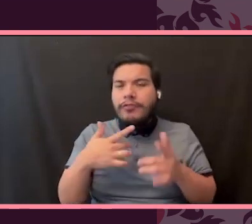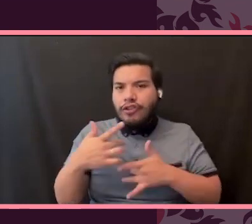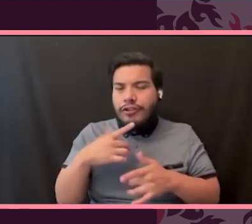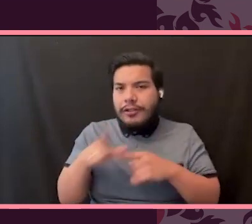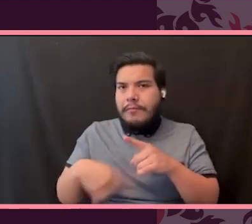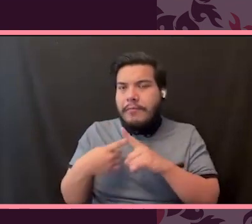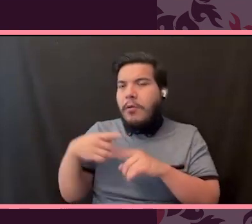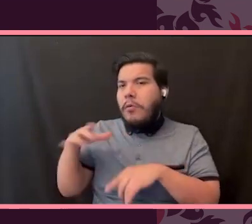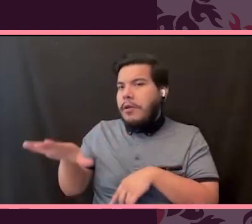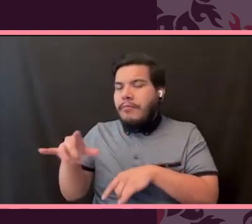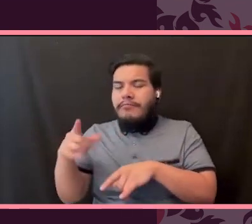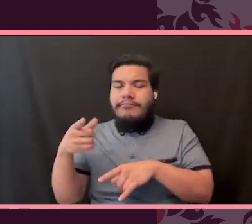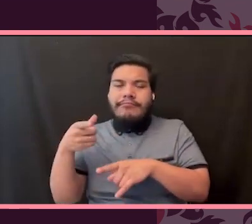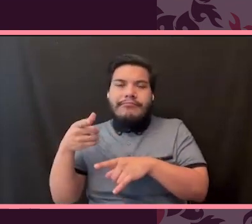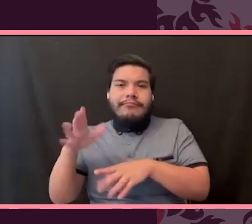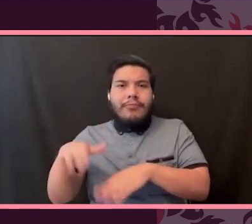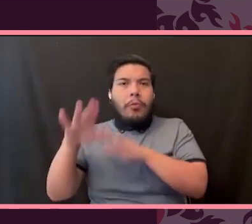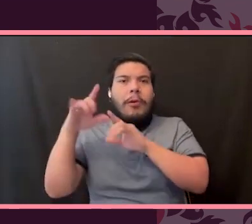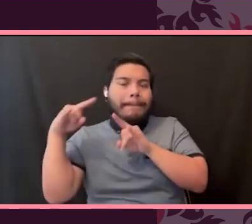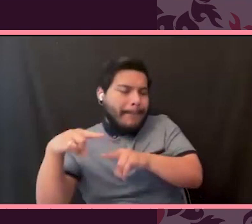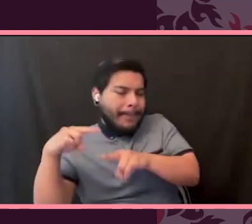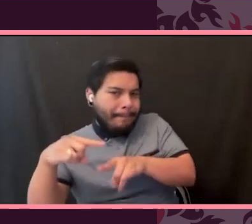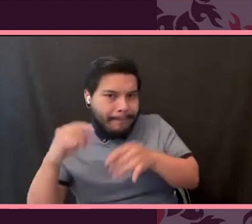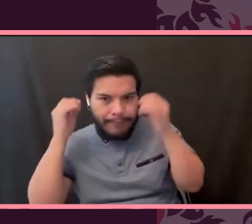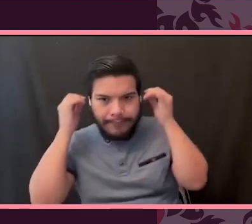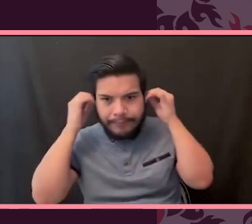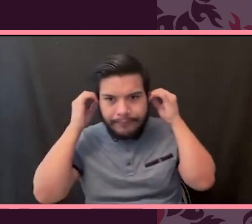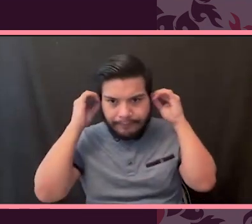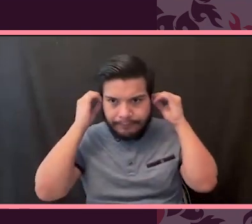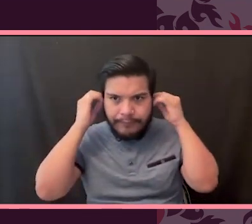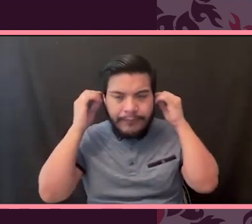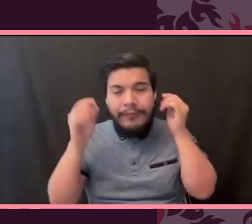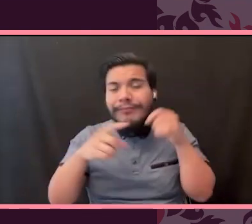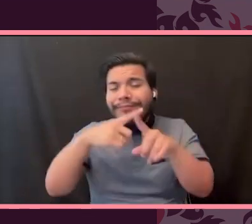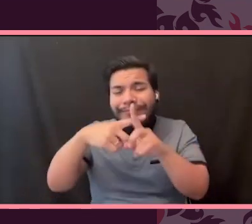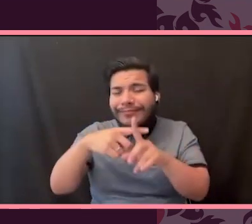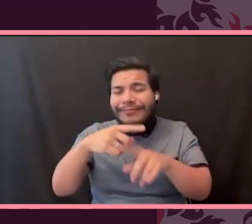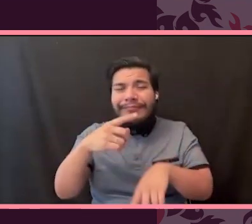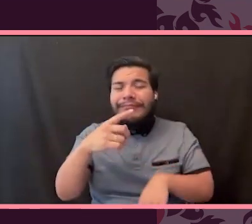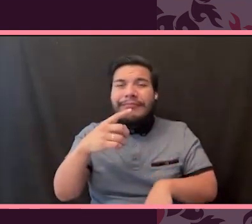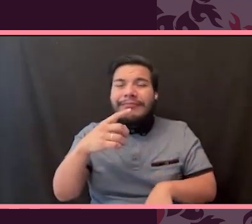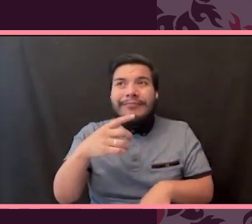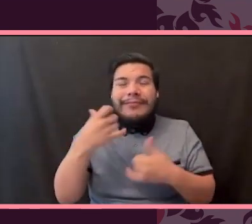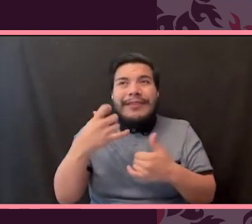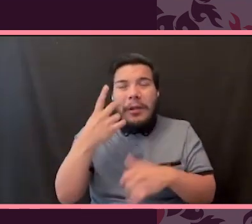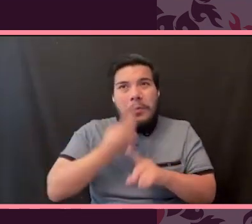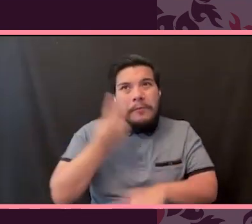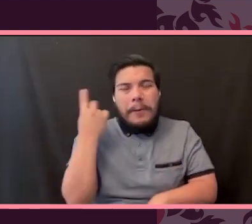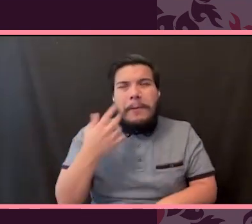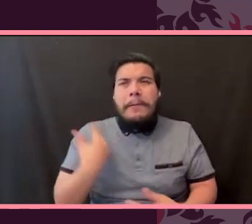stuff. And that doesn't feel good to face now.